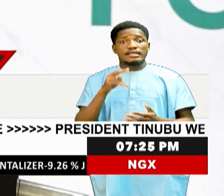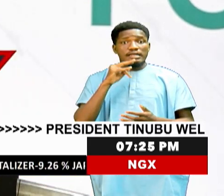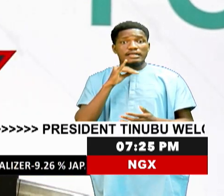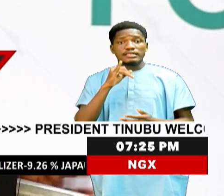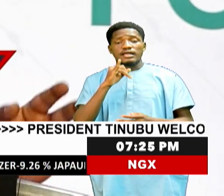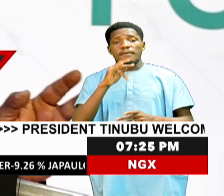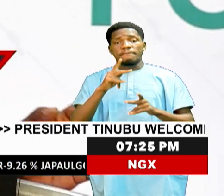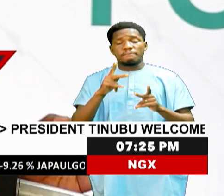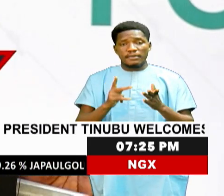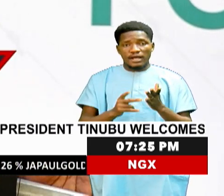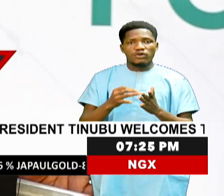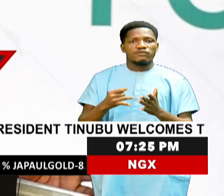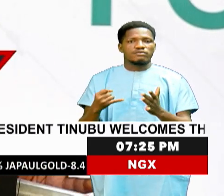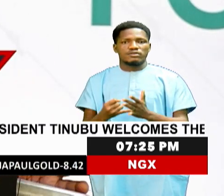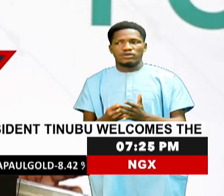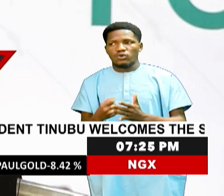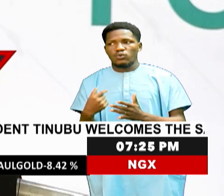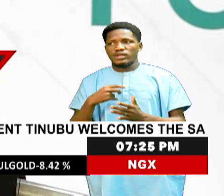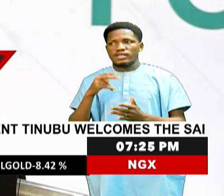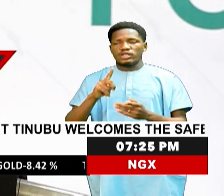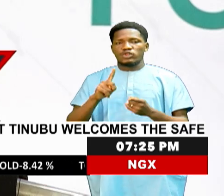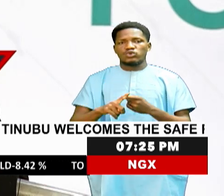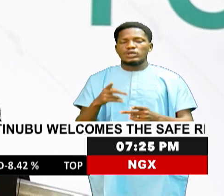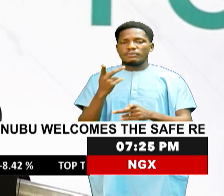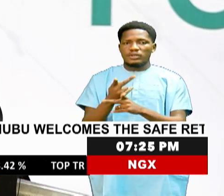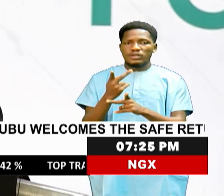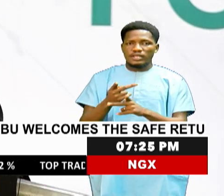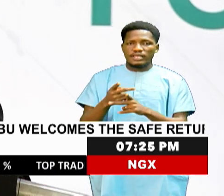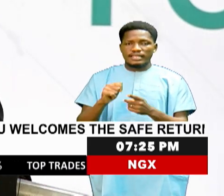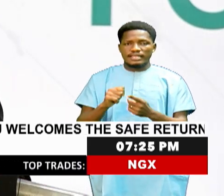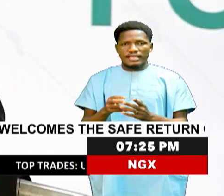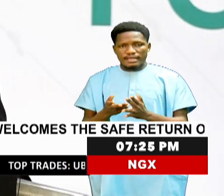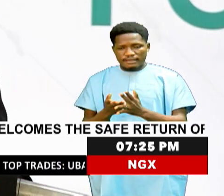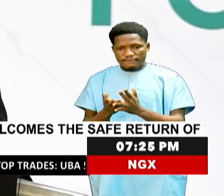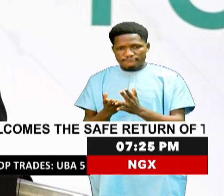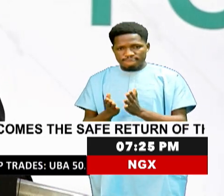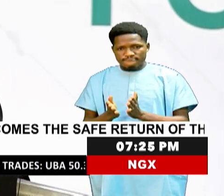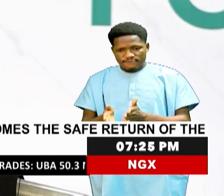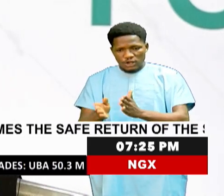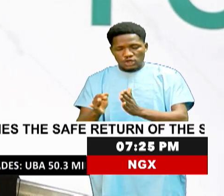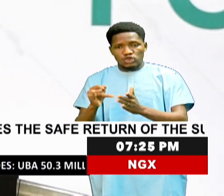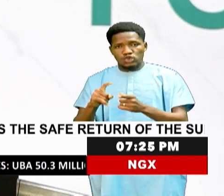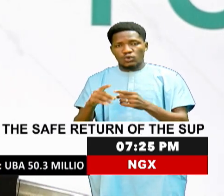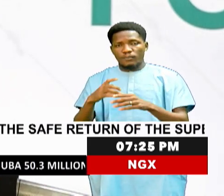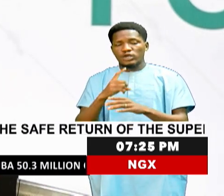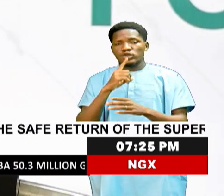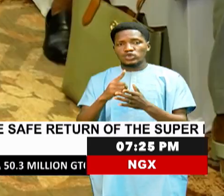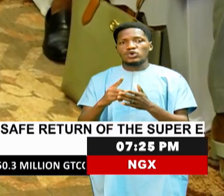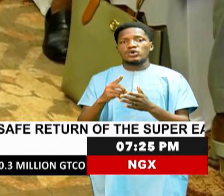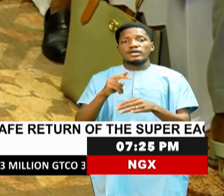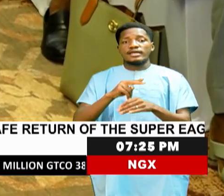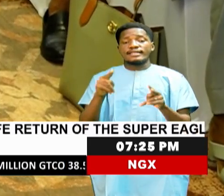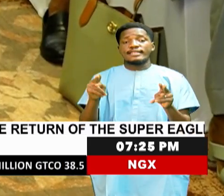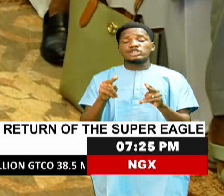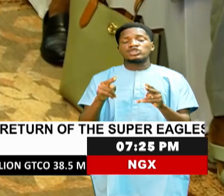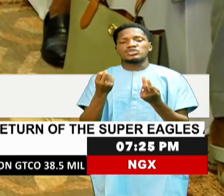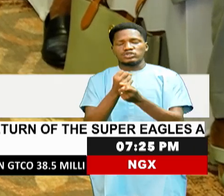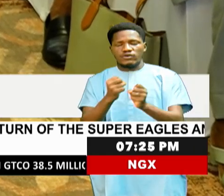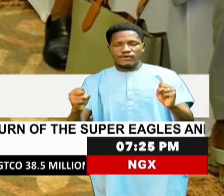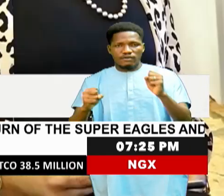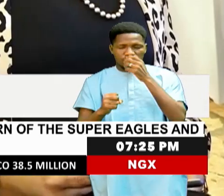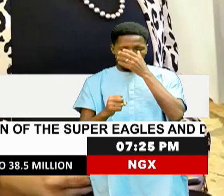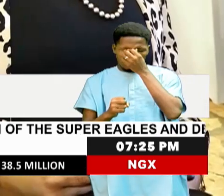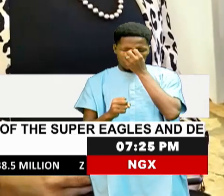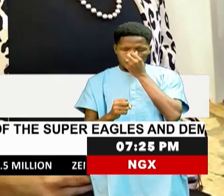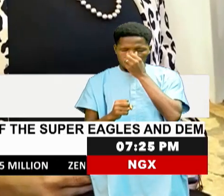We need to preserve the fauna to ensure that the ecosystem survives and the nature survives. Differentiated